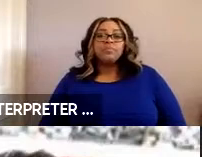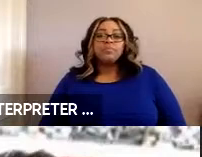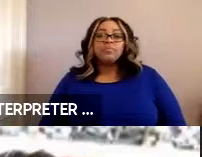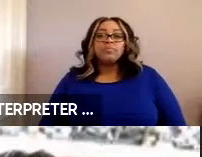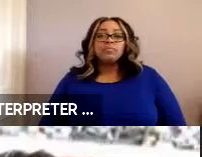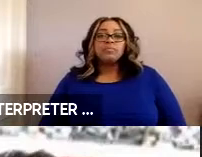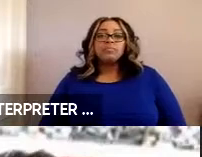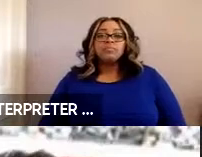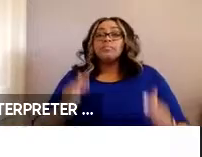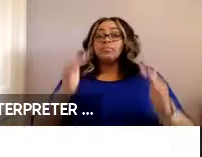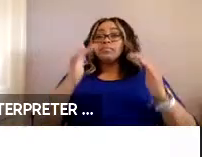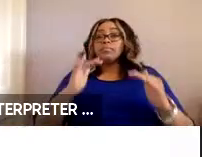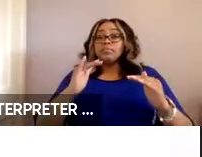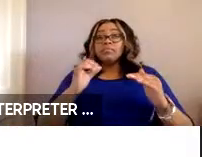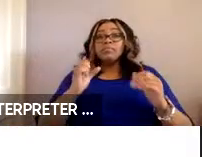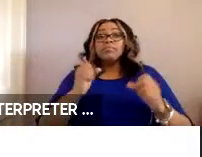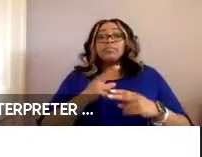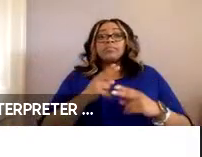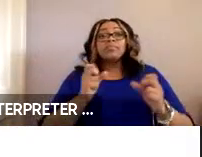Next slide.